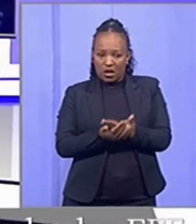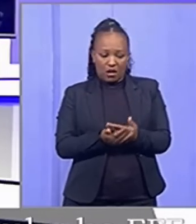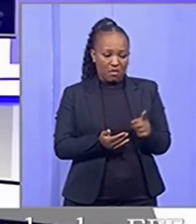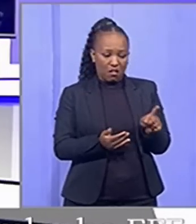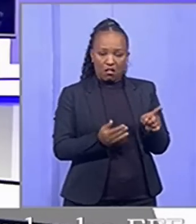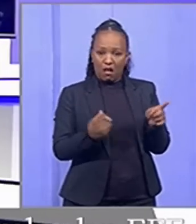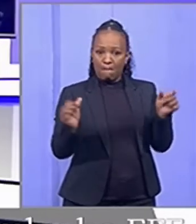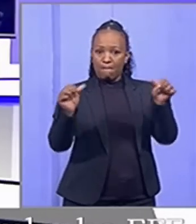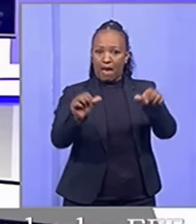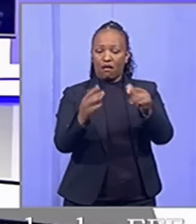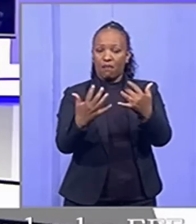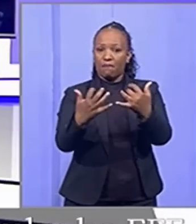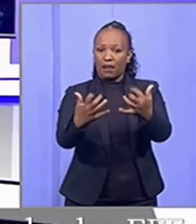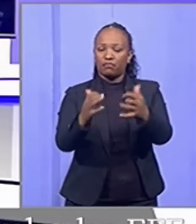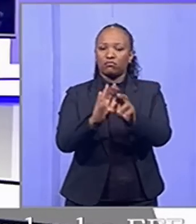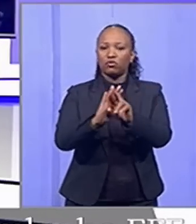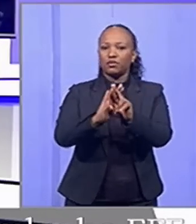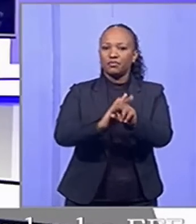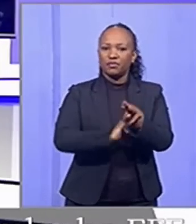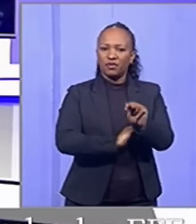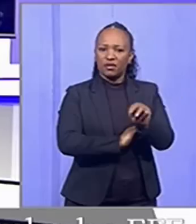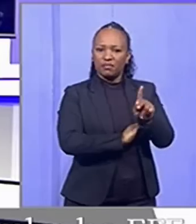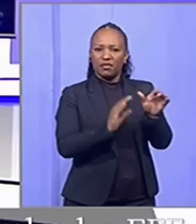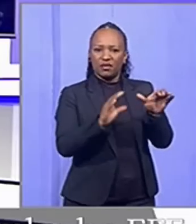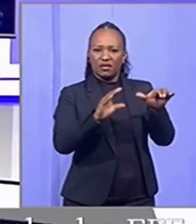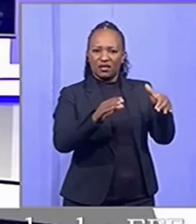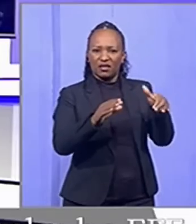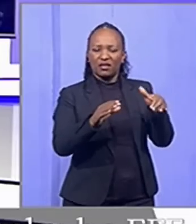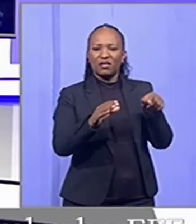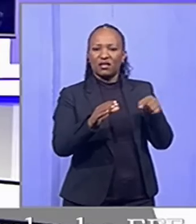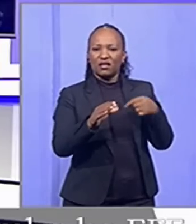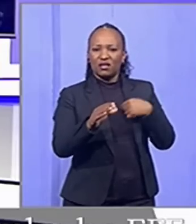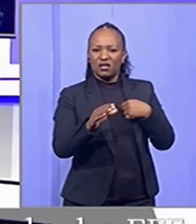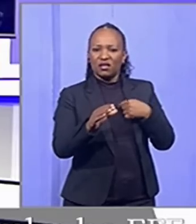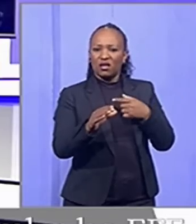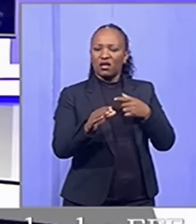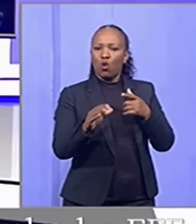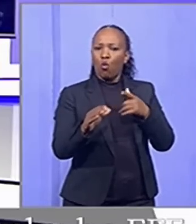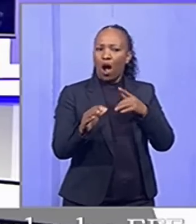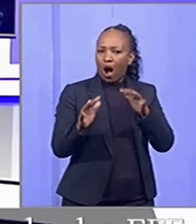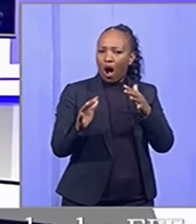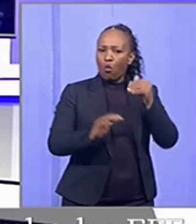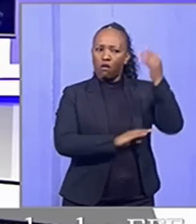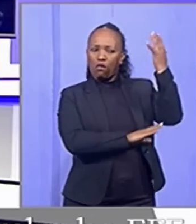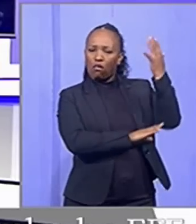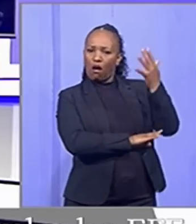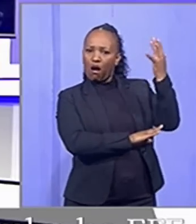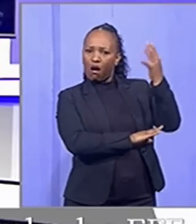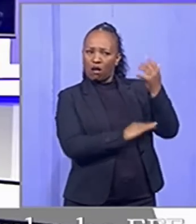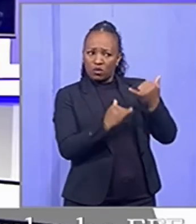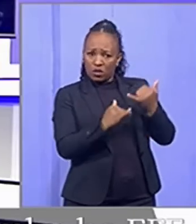mokga wa MK ho ya ka mo a neng a ditekate ho ya ka mo a neng a bia ditaba tsa ka teng ka